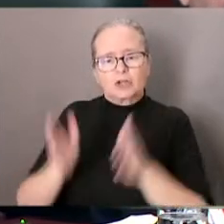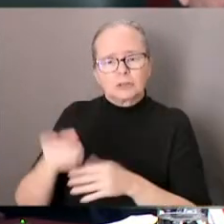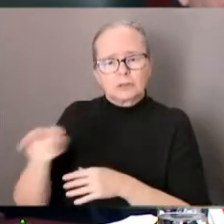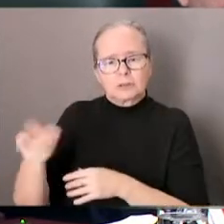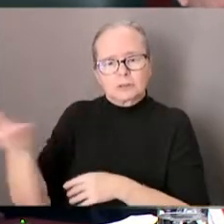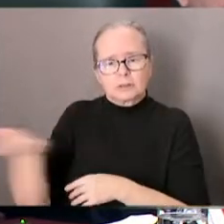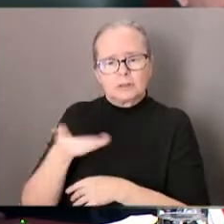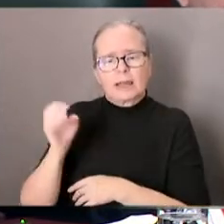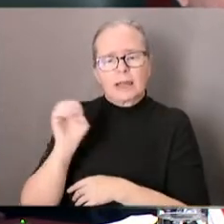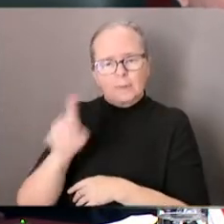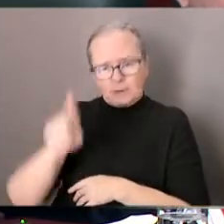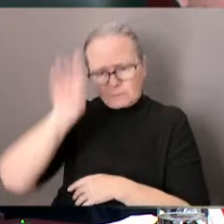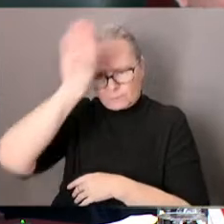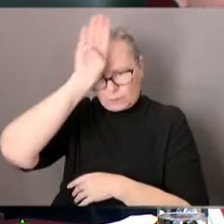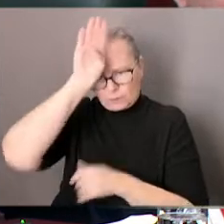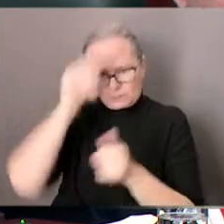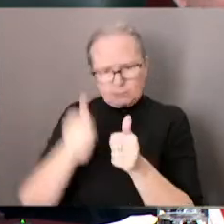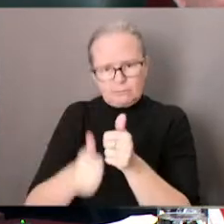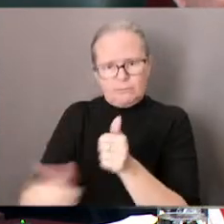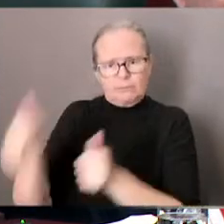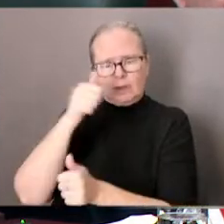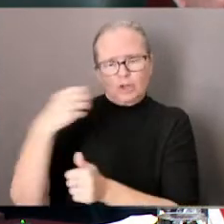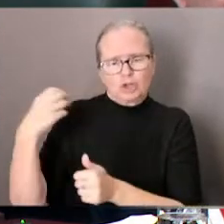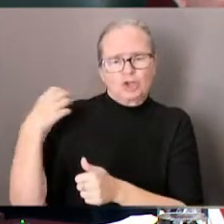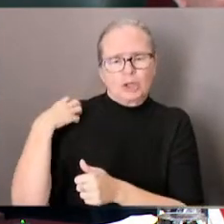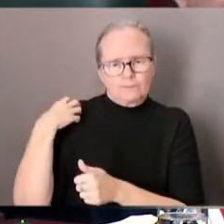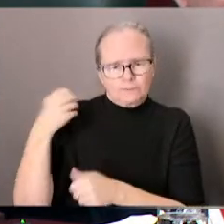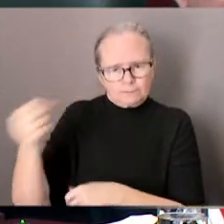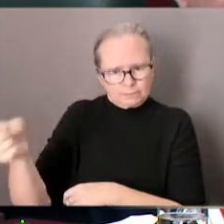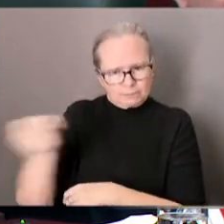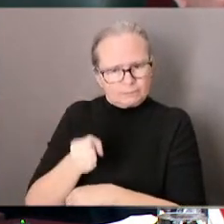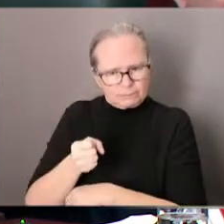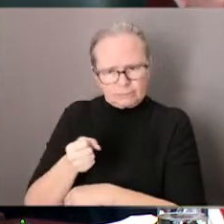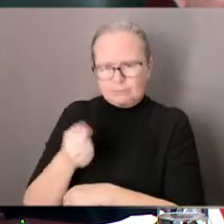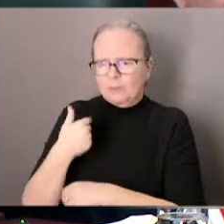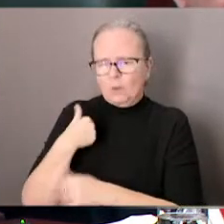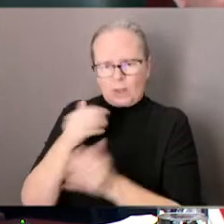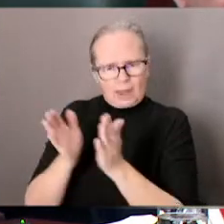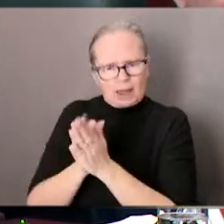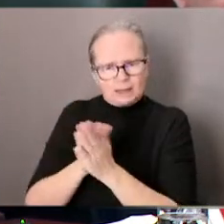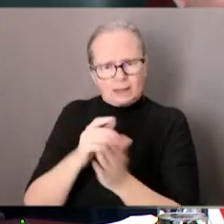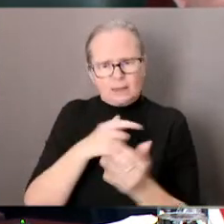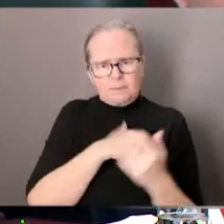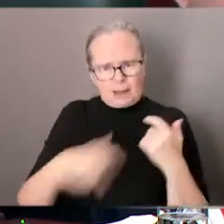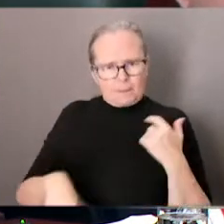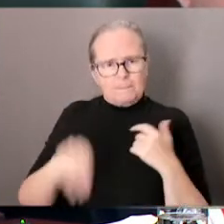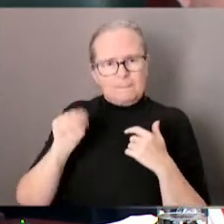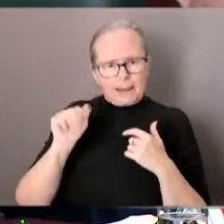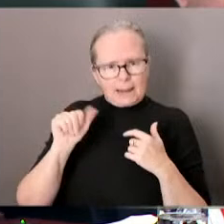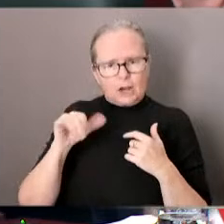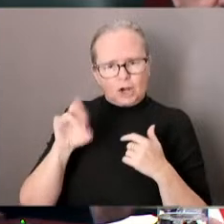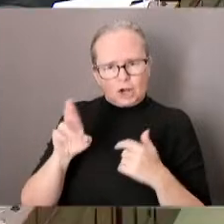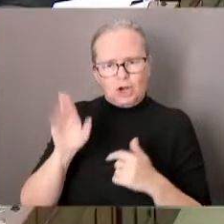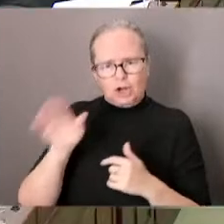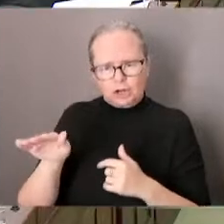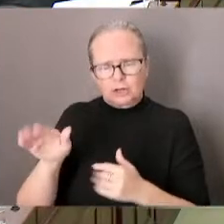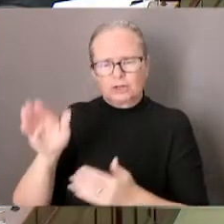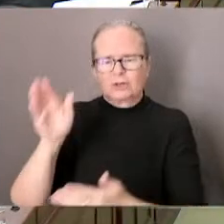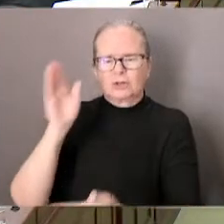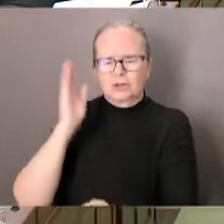mayor so he and the rest of the in of the individuals on that side of the house stop playing politics and get to work with the rest of